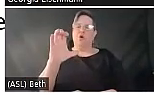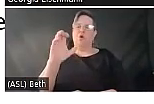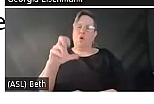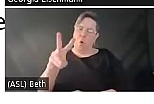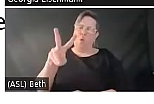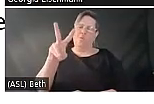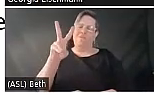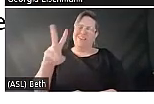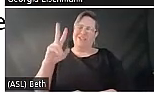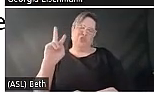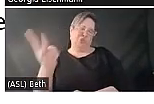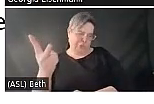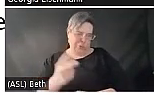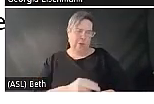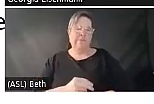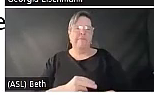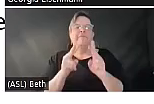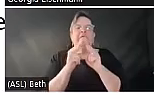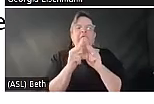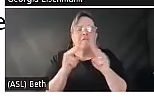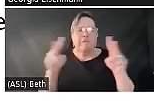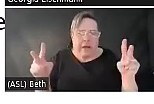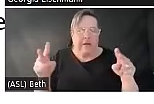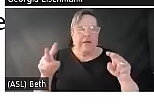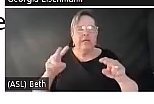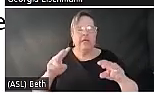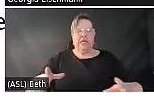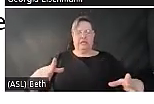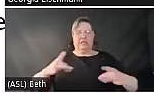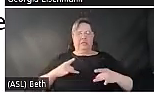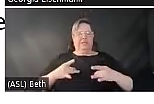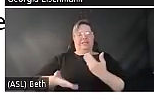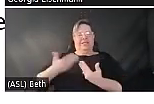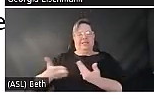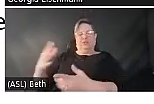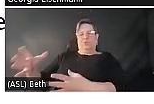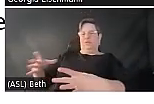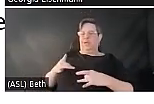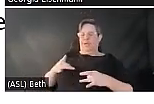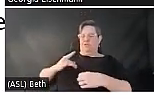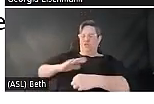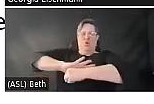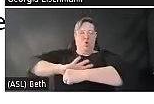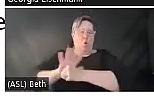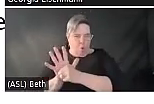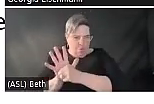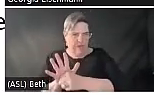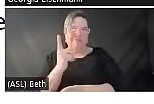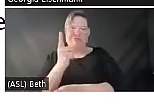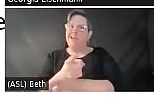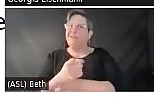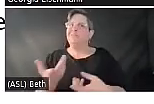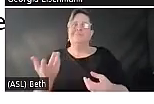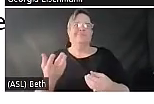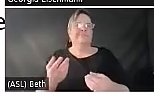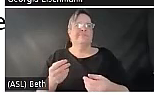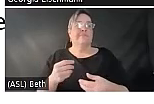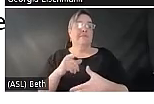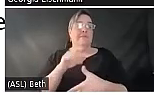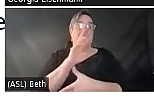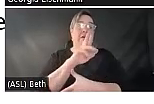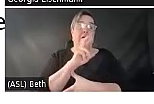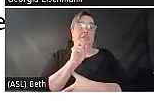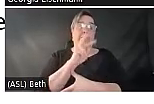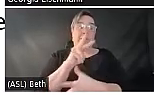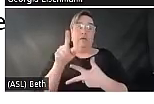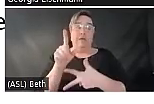very contagious, really significantly contagious, and spreads very quickly. Probably more contagious than the other ones we've been talking